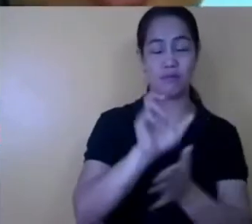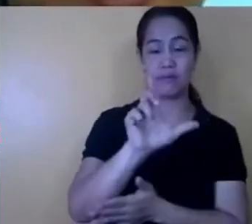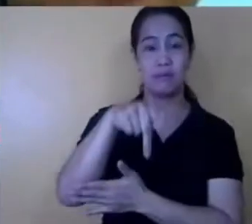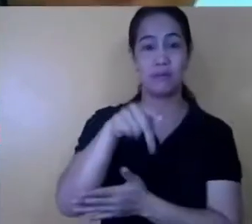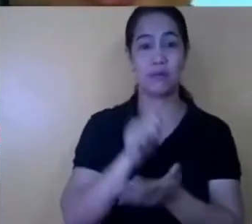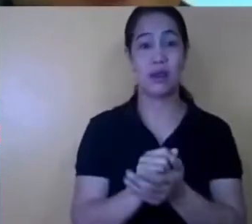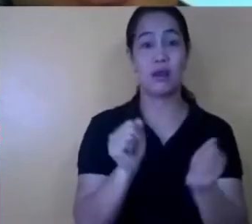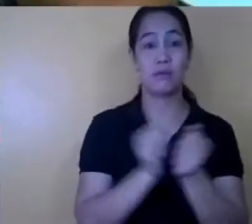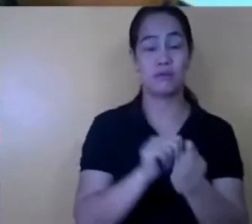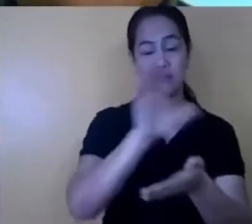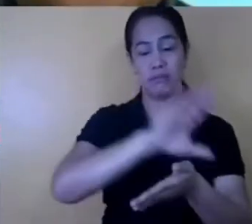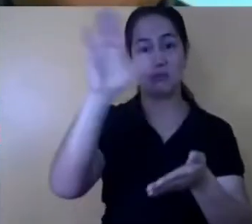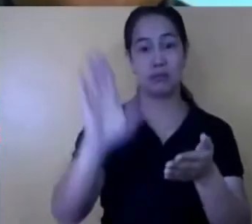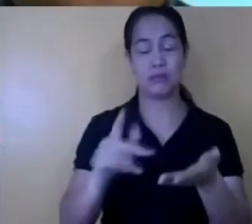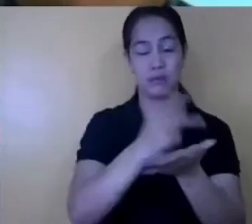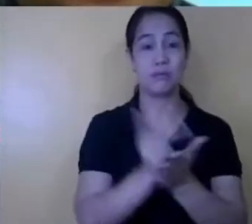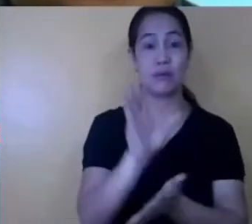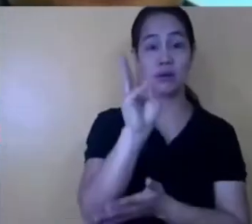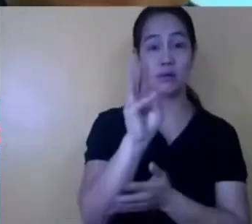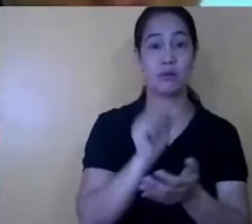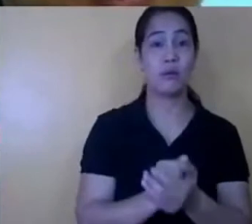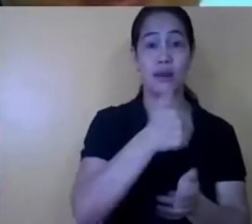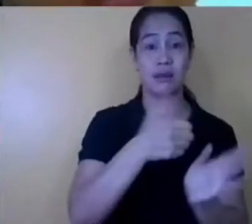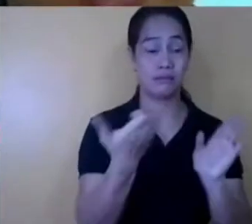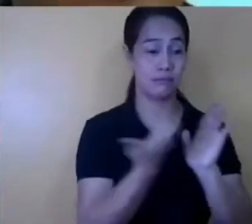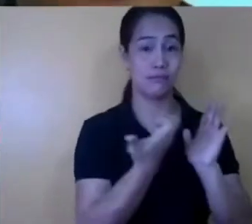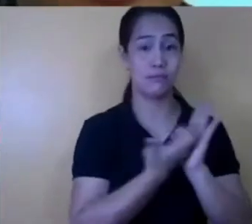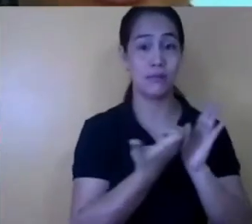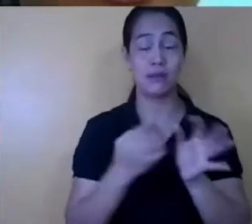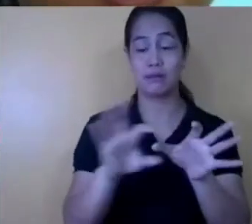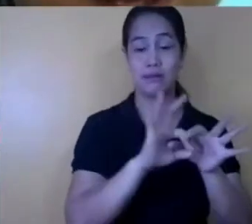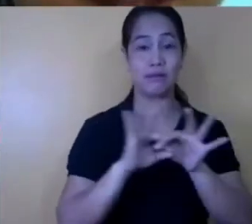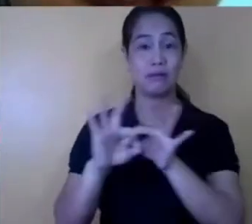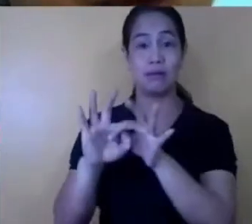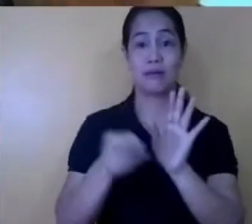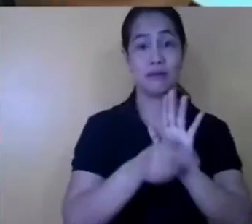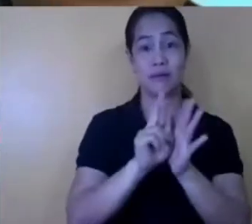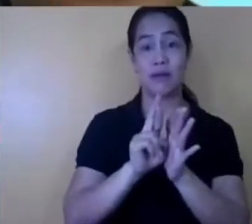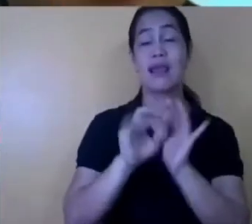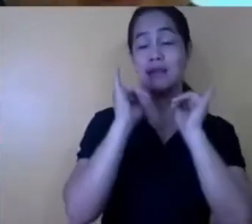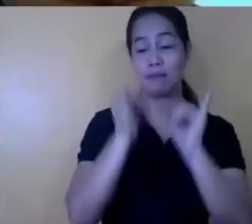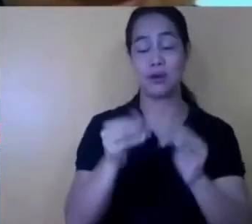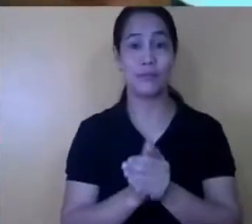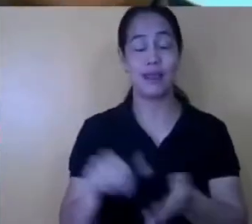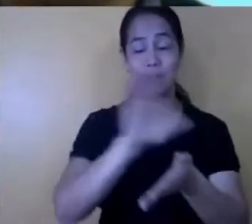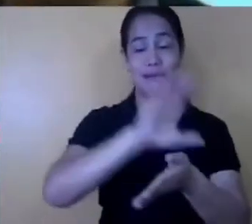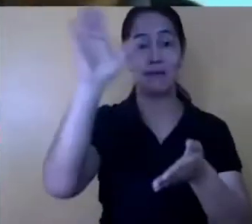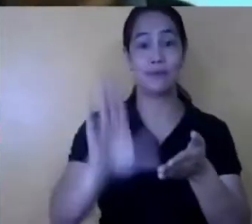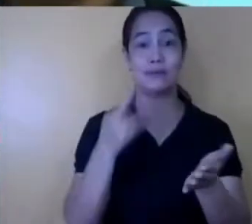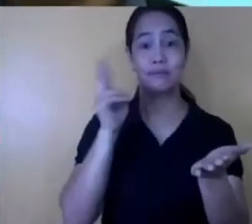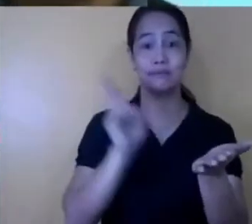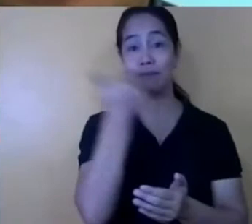6, any proof of collaborative review of intervention materials, accomplishment report, or